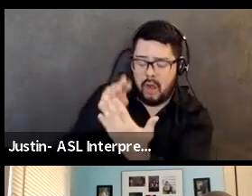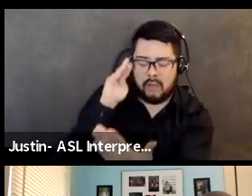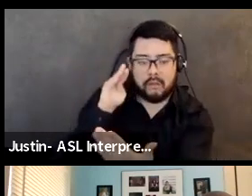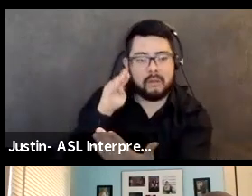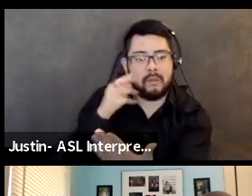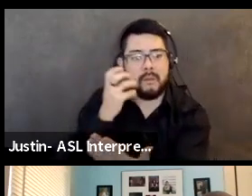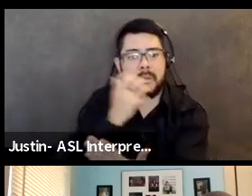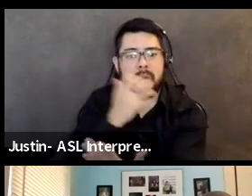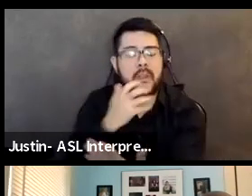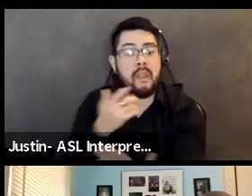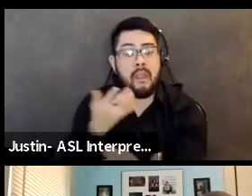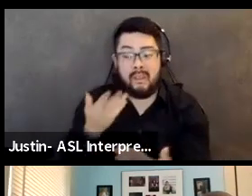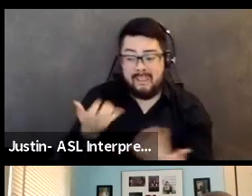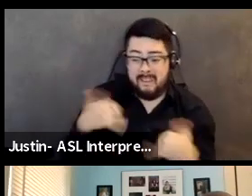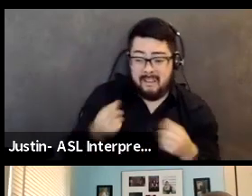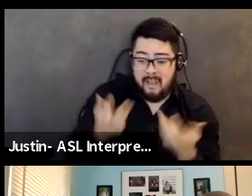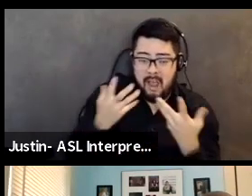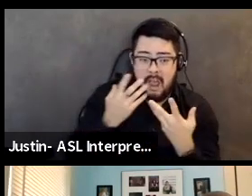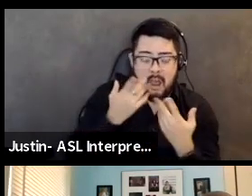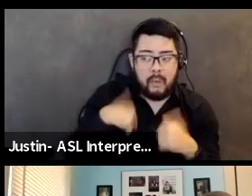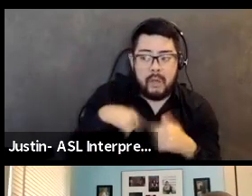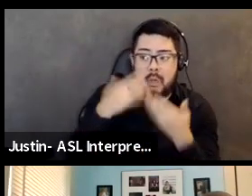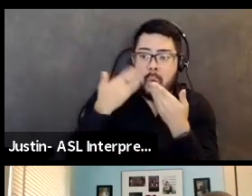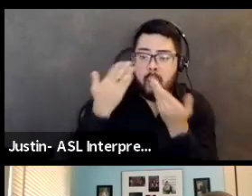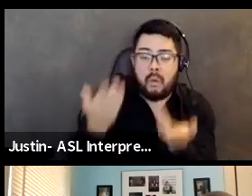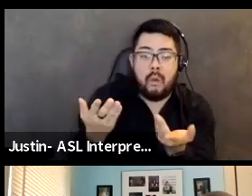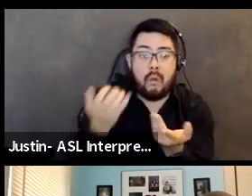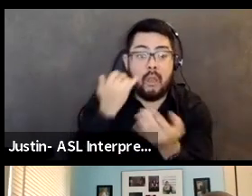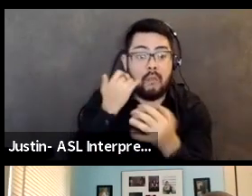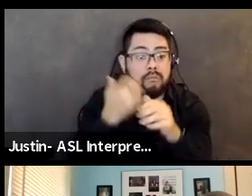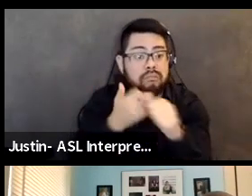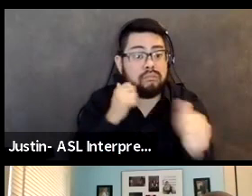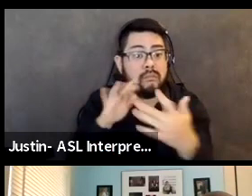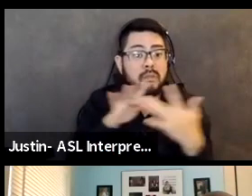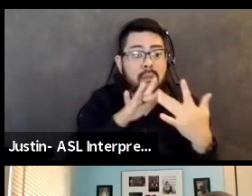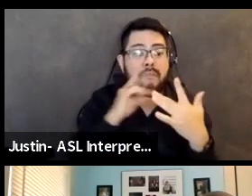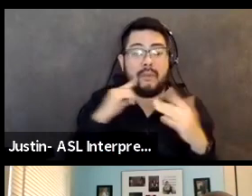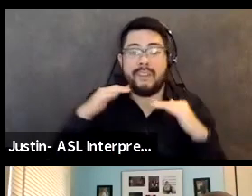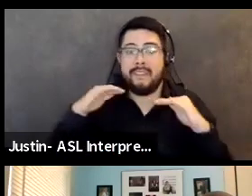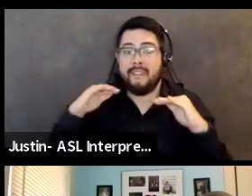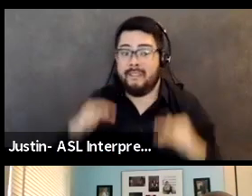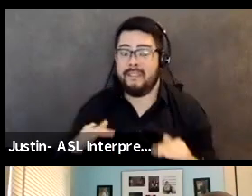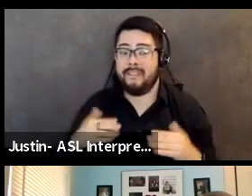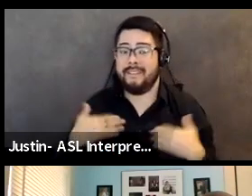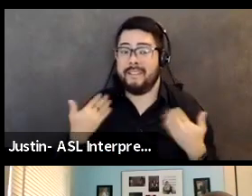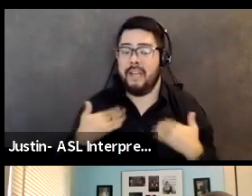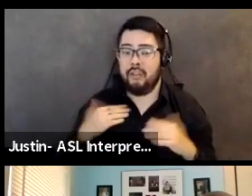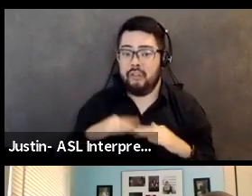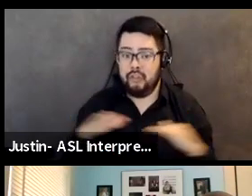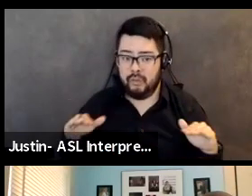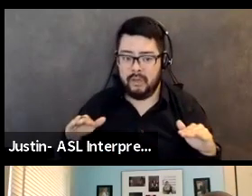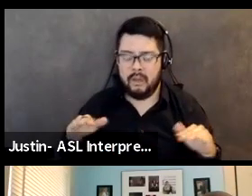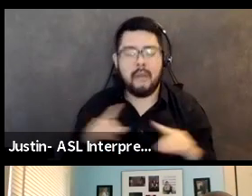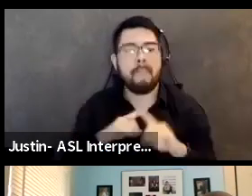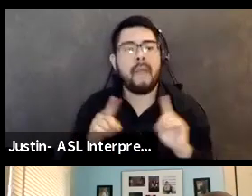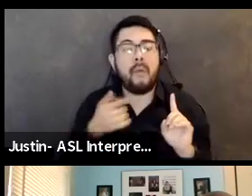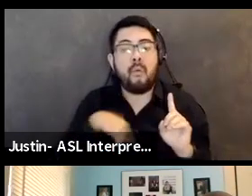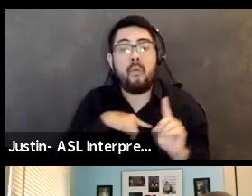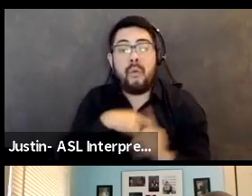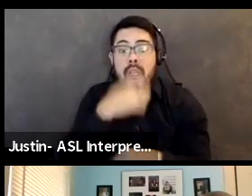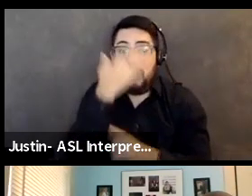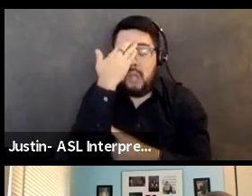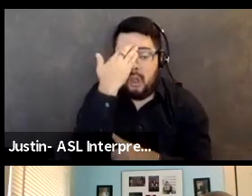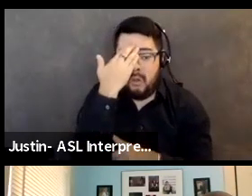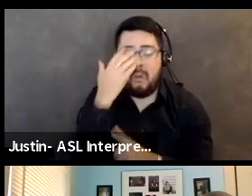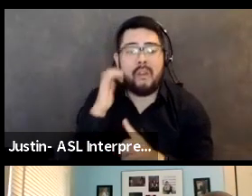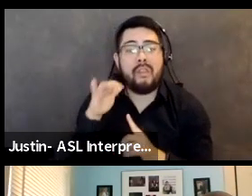what we don't know about or you know remote learning with young children but that we know they do need an